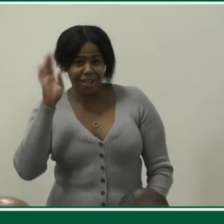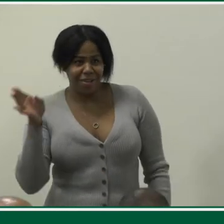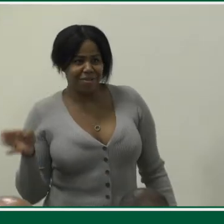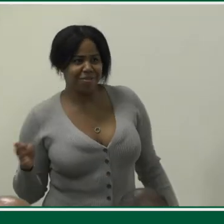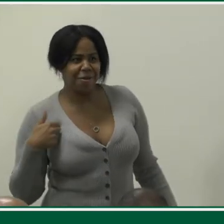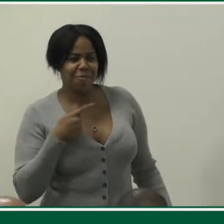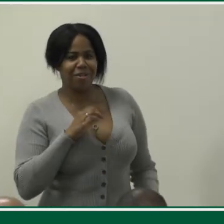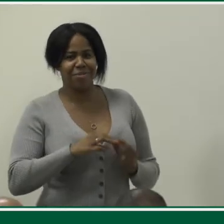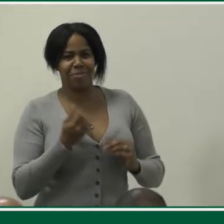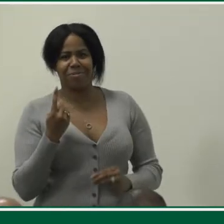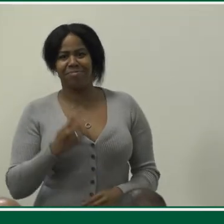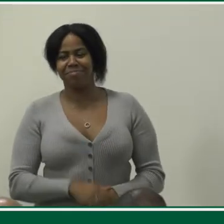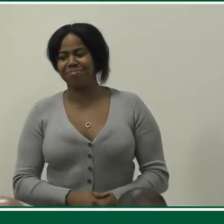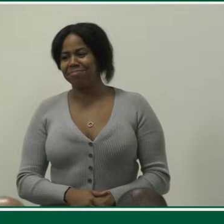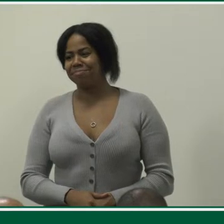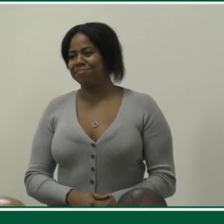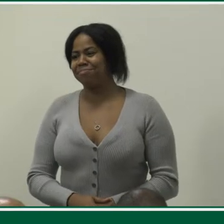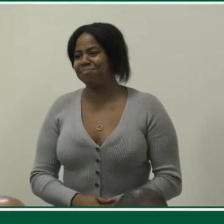one.